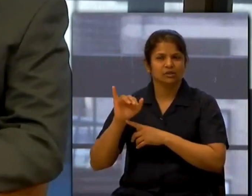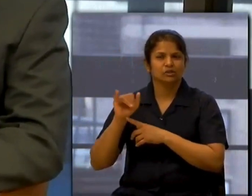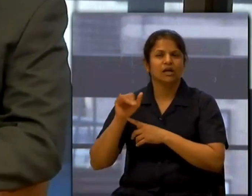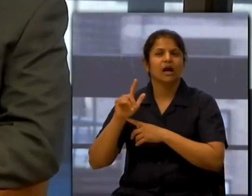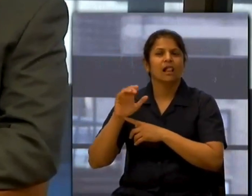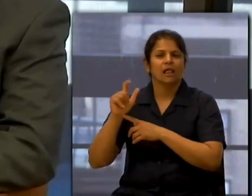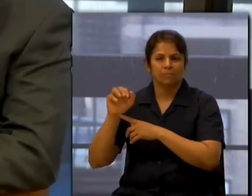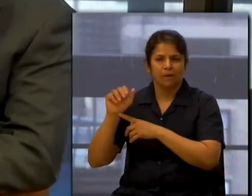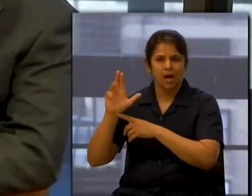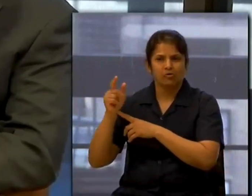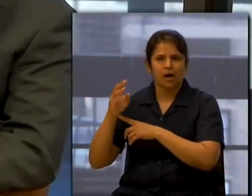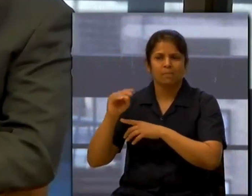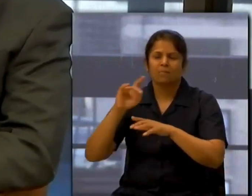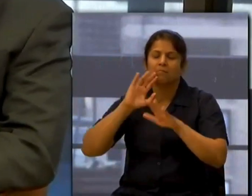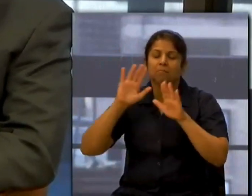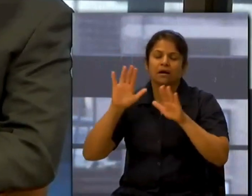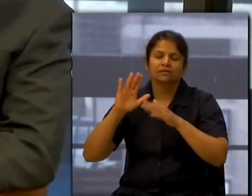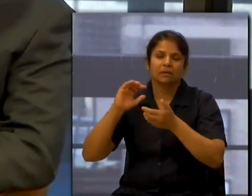here with us today.